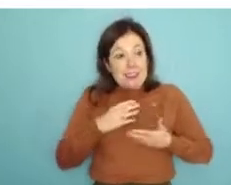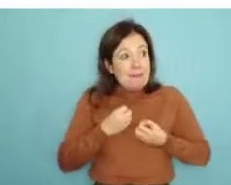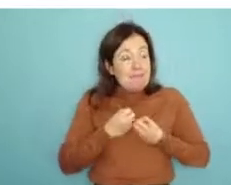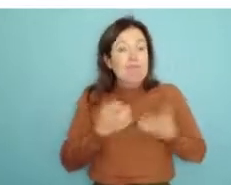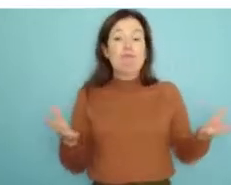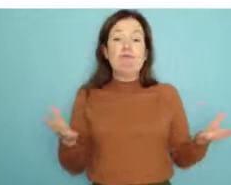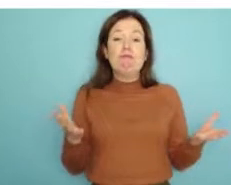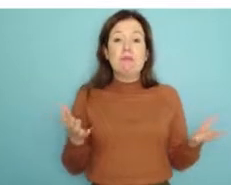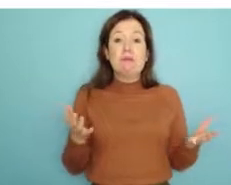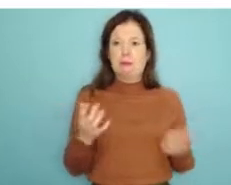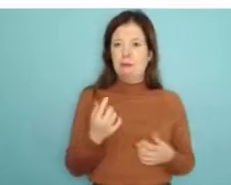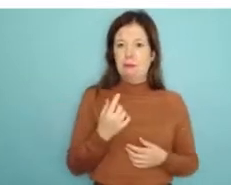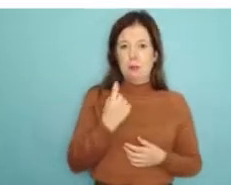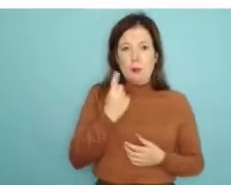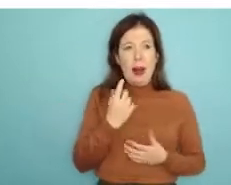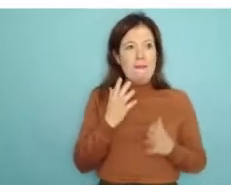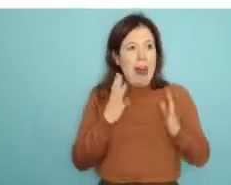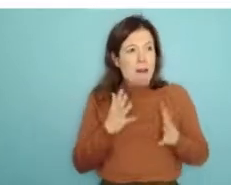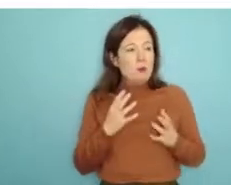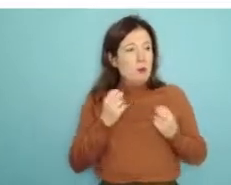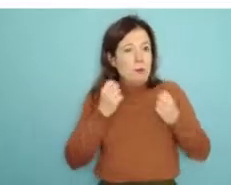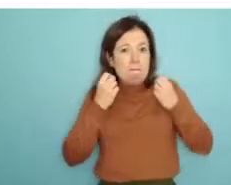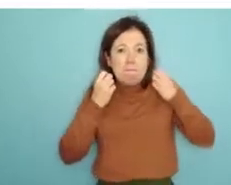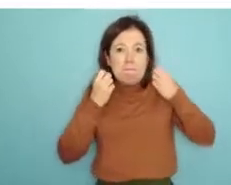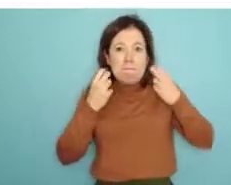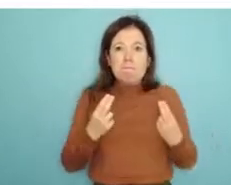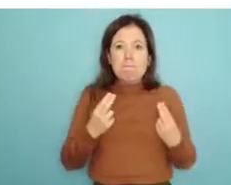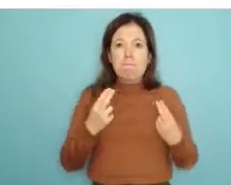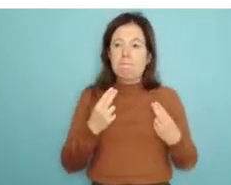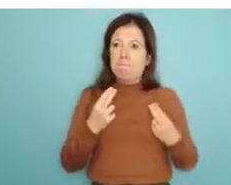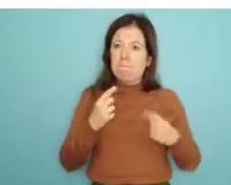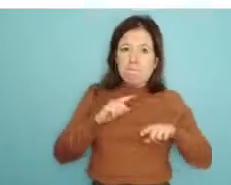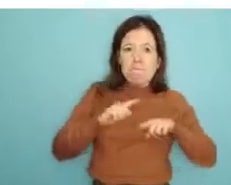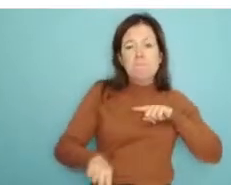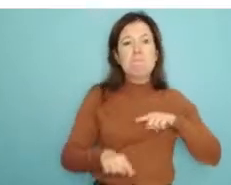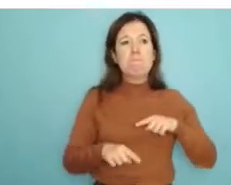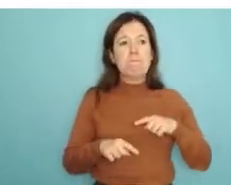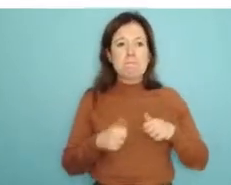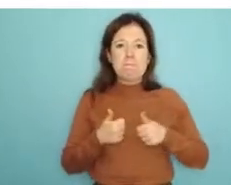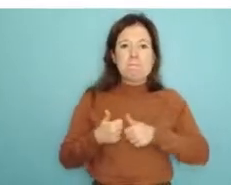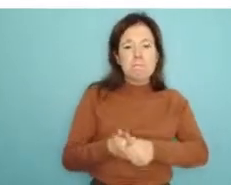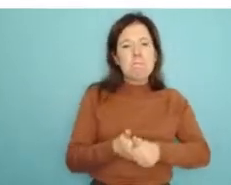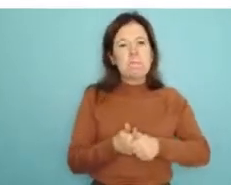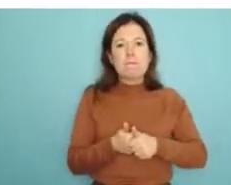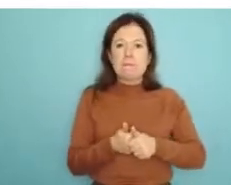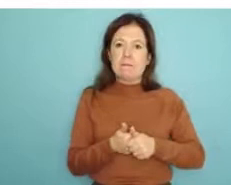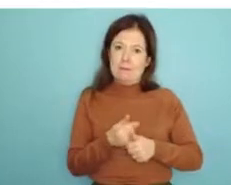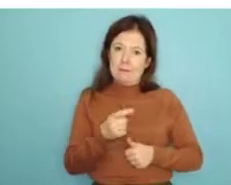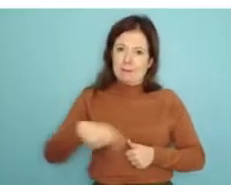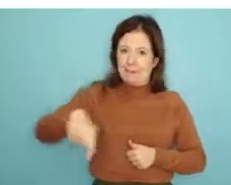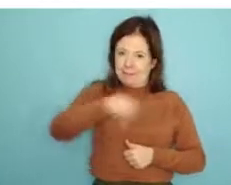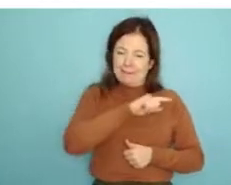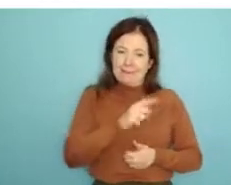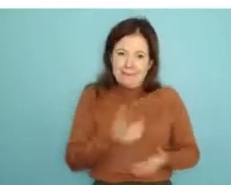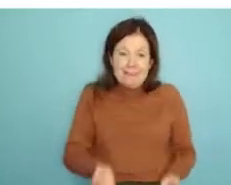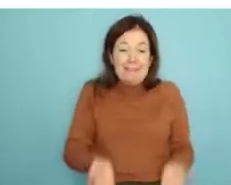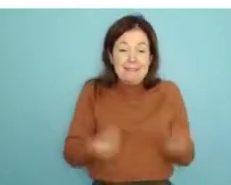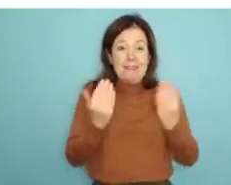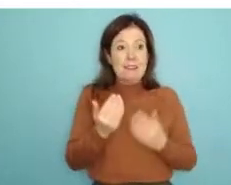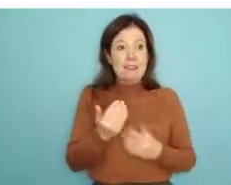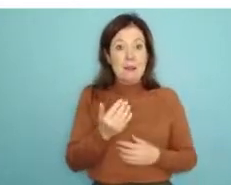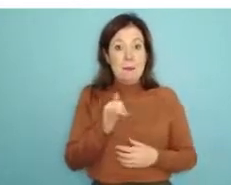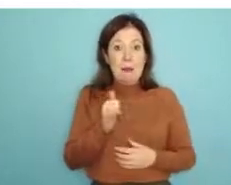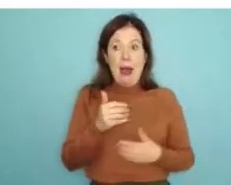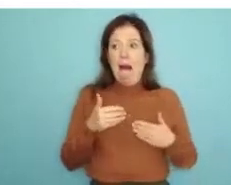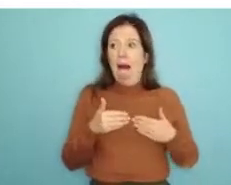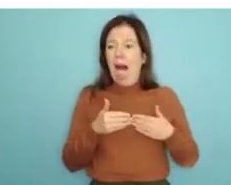push yourself and go above and beyond to make a difference, then I'd really recommend you doing that. And maybe asking for support will